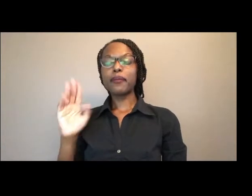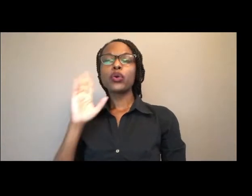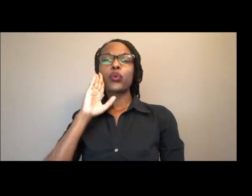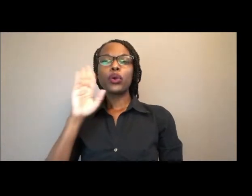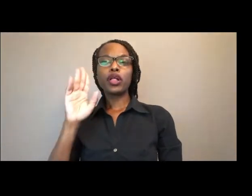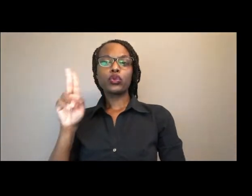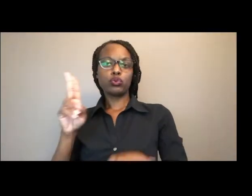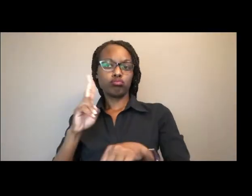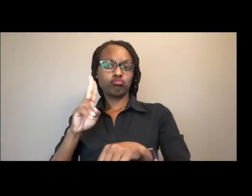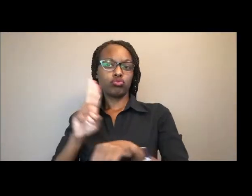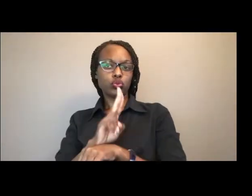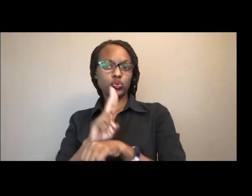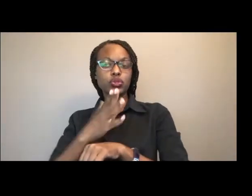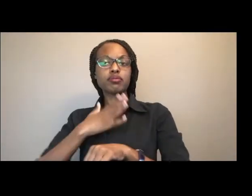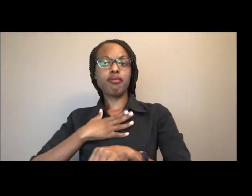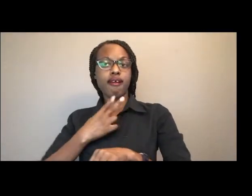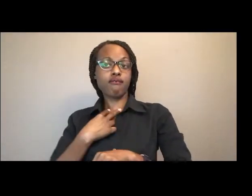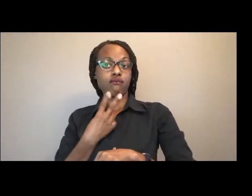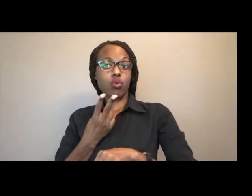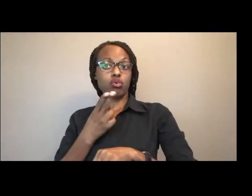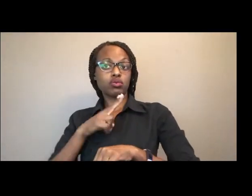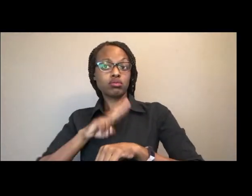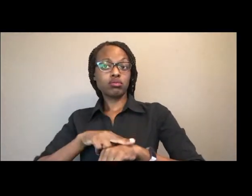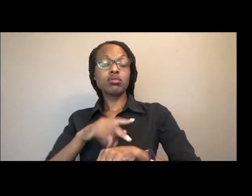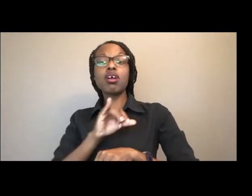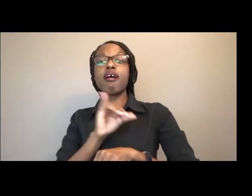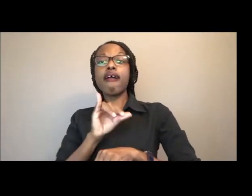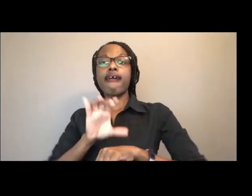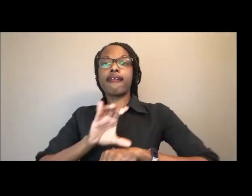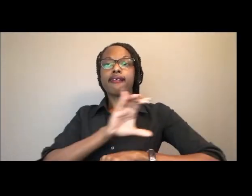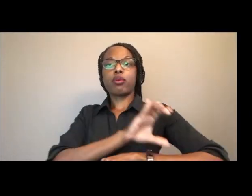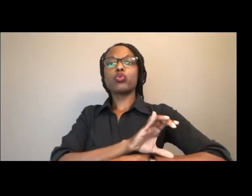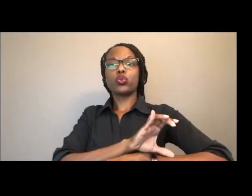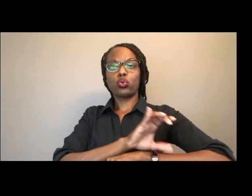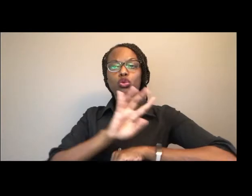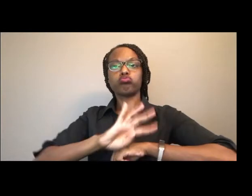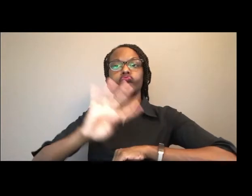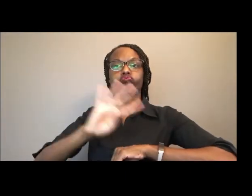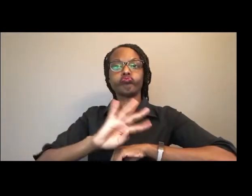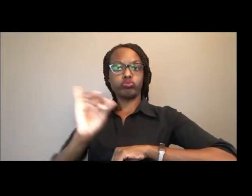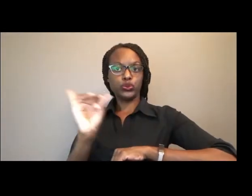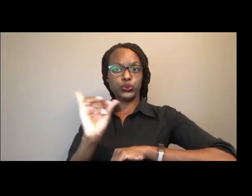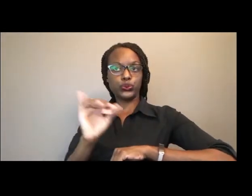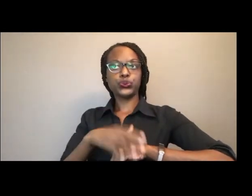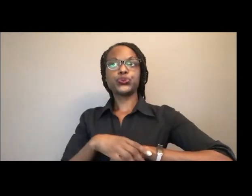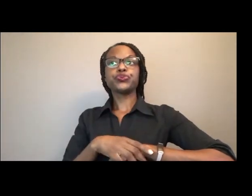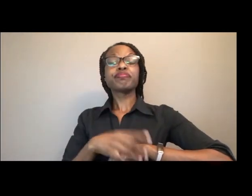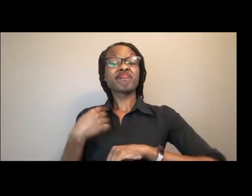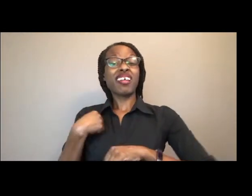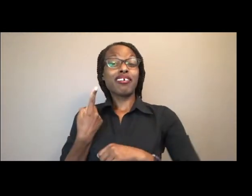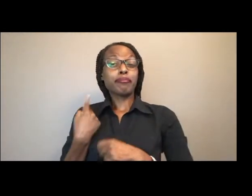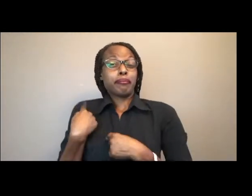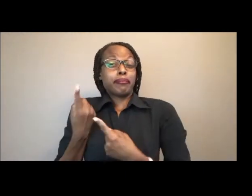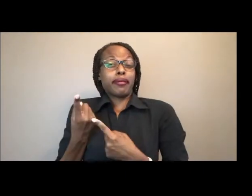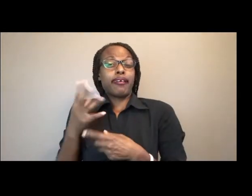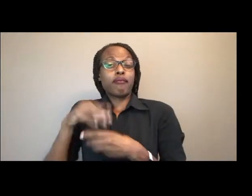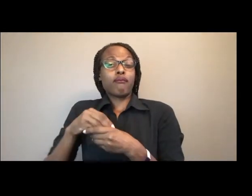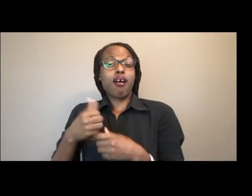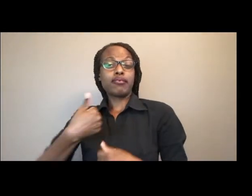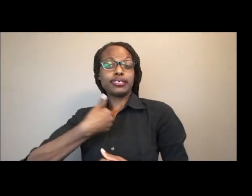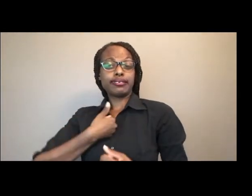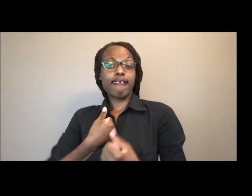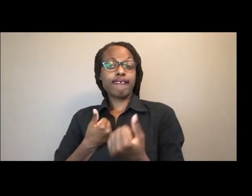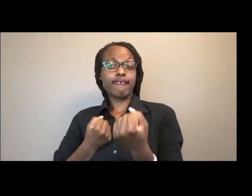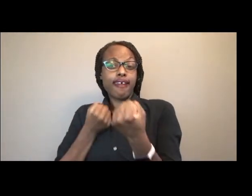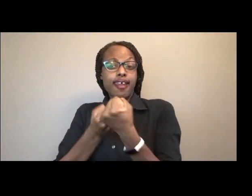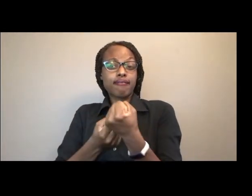yourself and others for a long time. Hi, my name is Jennifer Bartlett. I'm a 50-year-old white